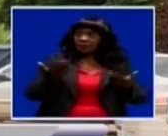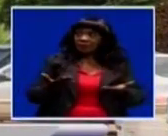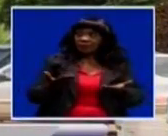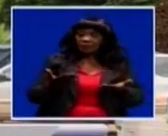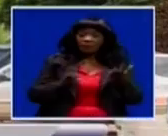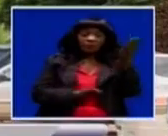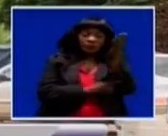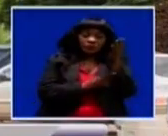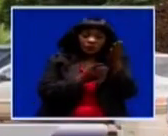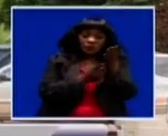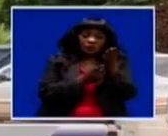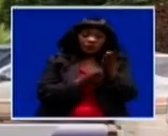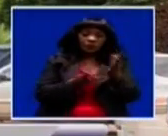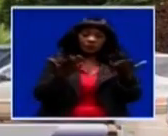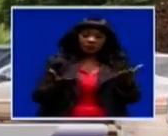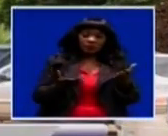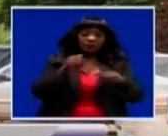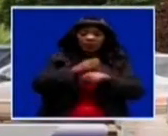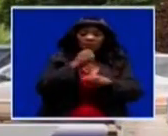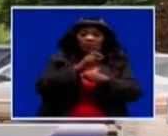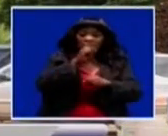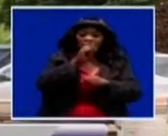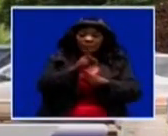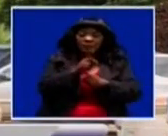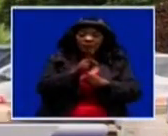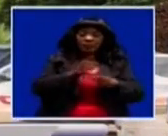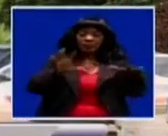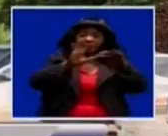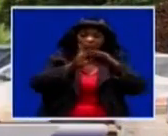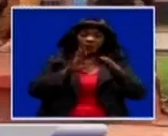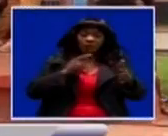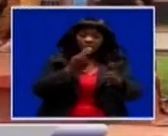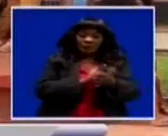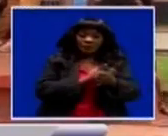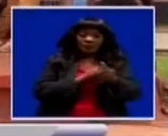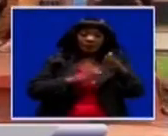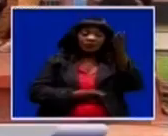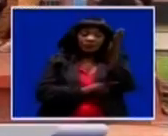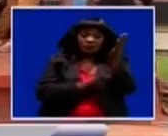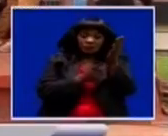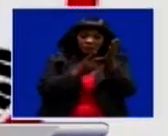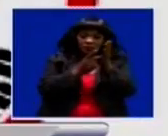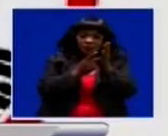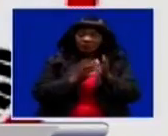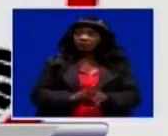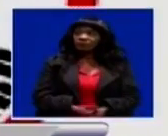Development to ensure that the disabled are part and parcel of the development we seek.